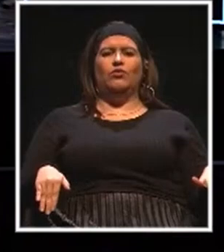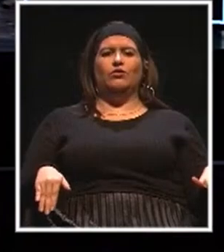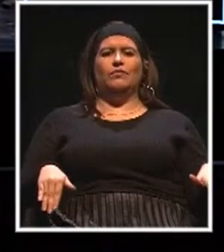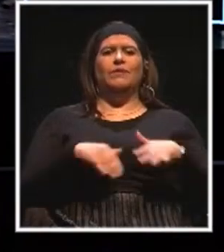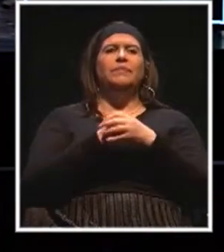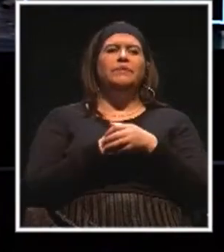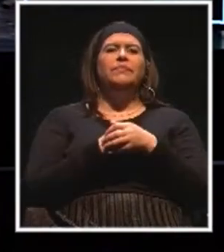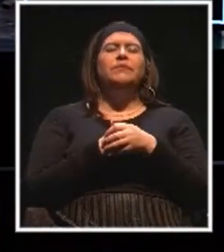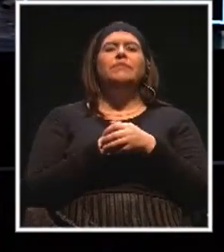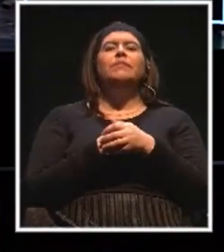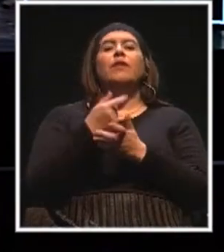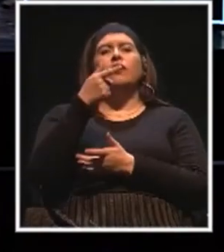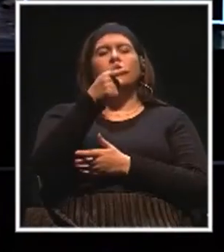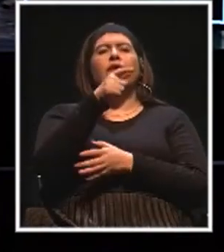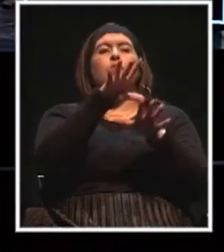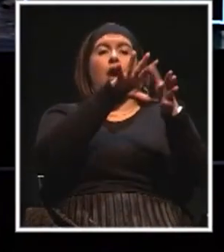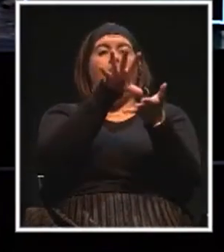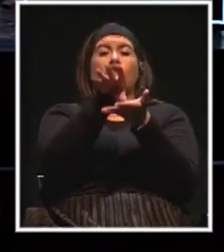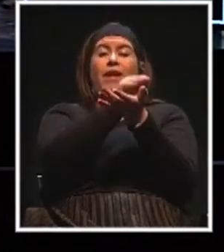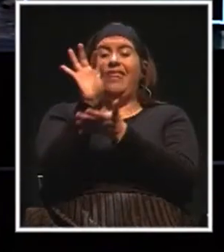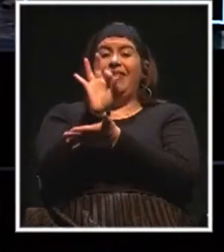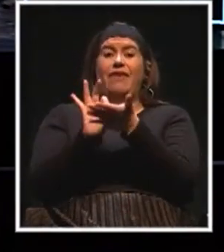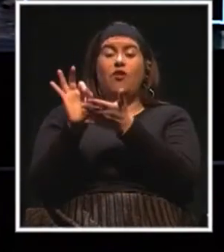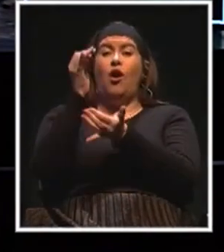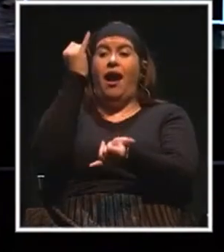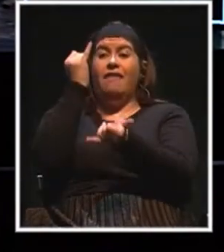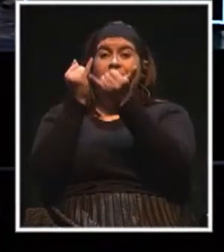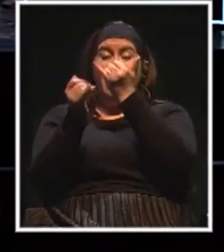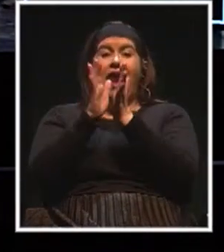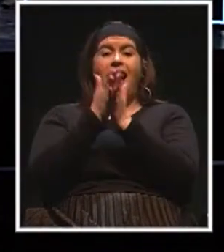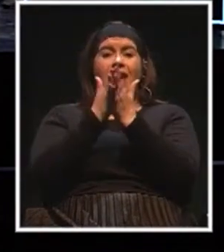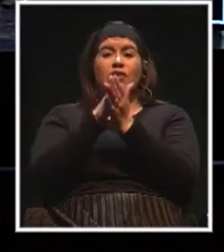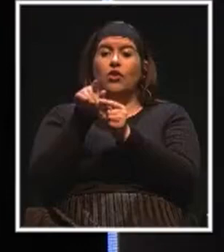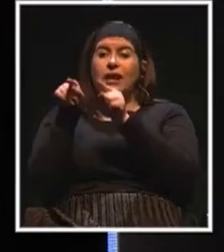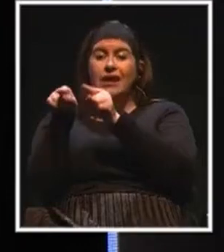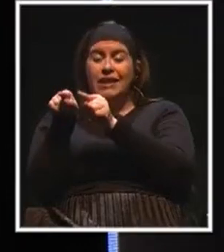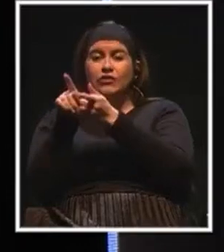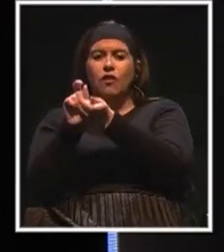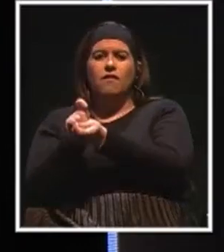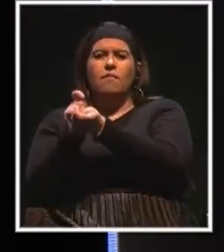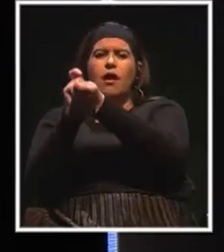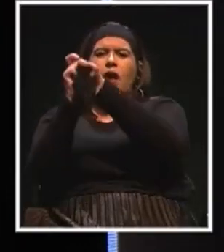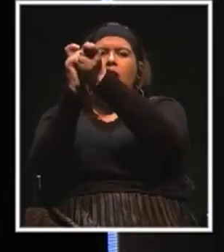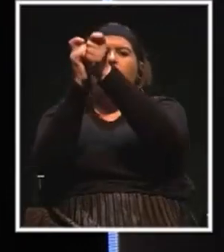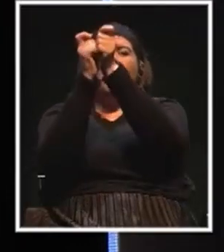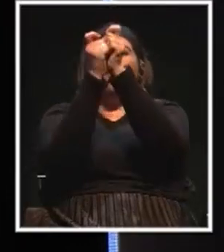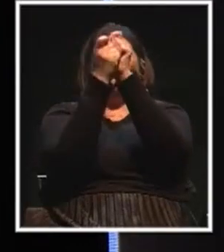take those drawings that are in the backs of the books, and we're going to turn it into essentially a